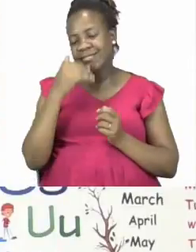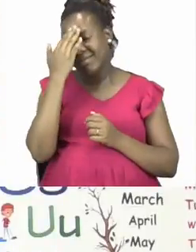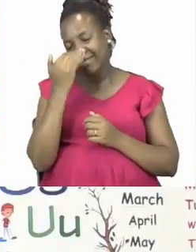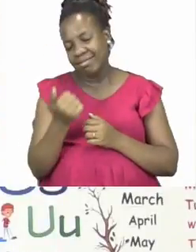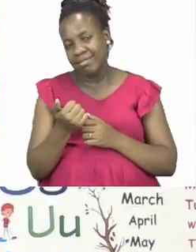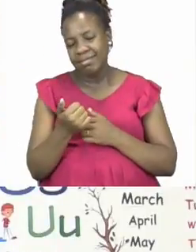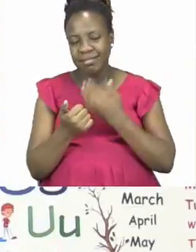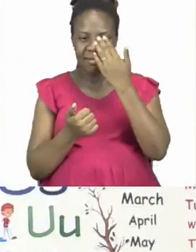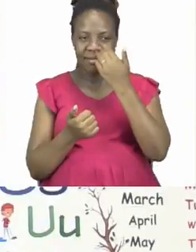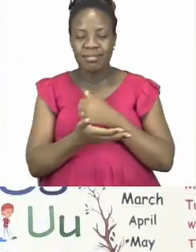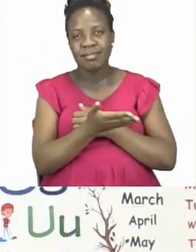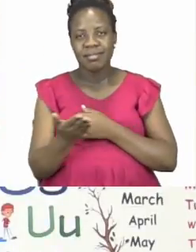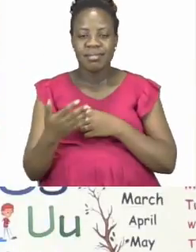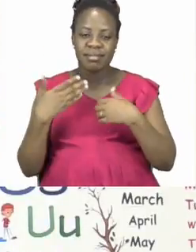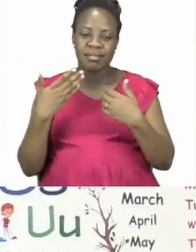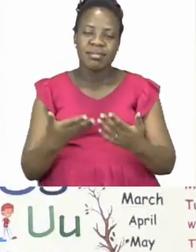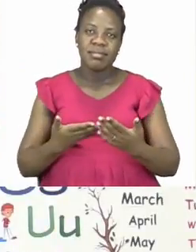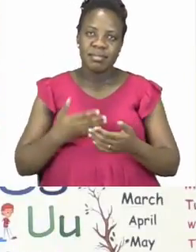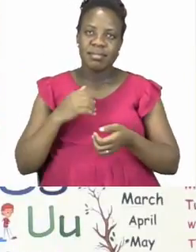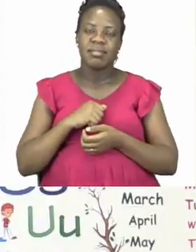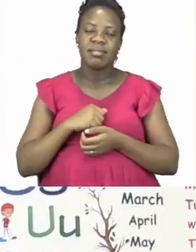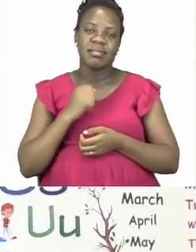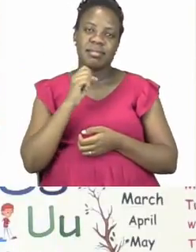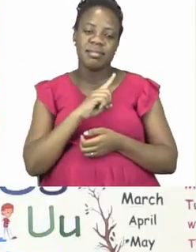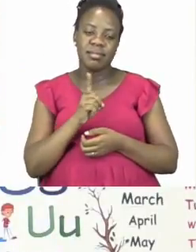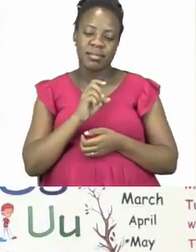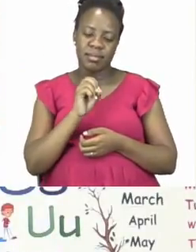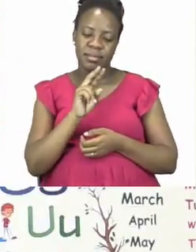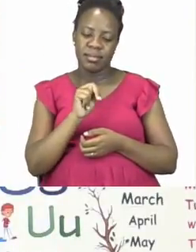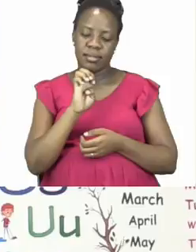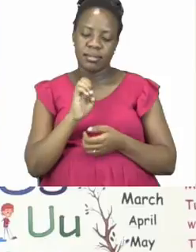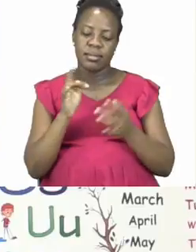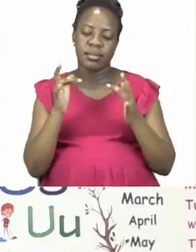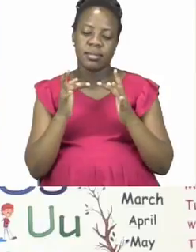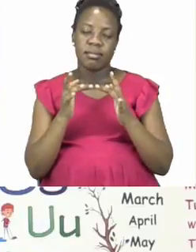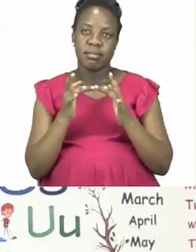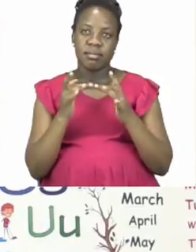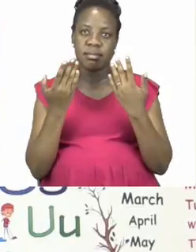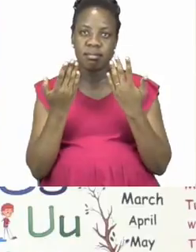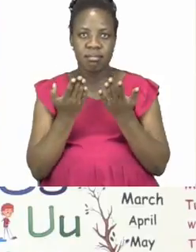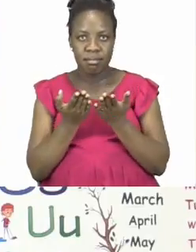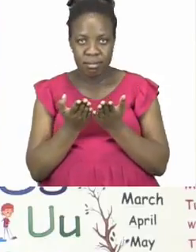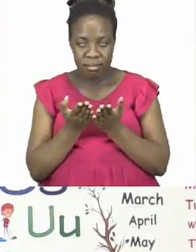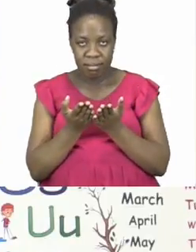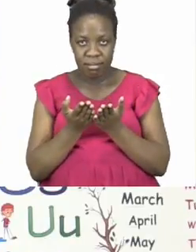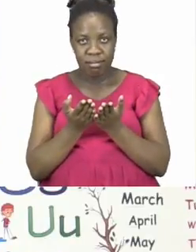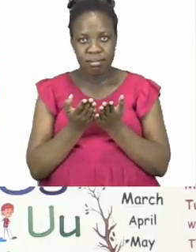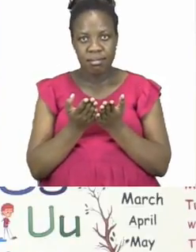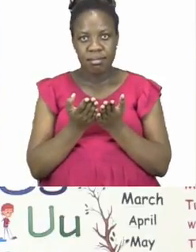Hello everyone. Welcome to MyZone Online School. It is so good to have you with us. again today.